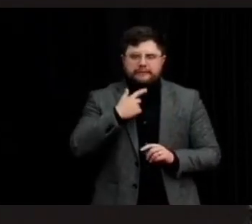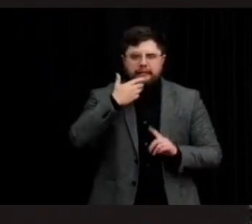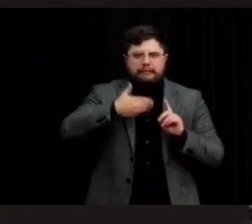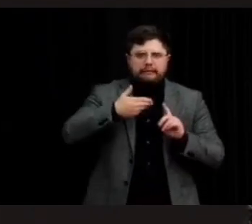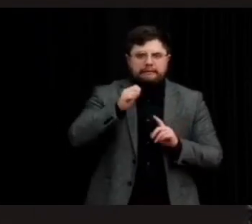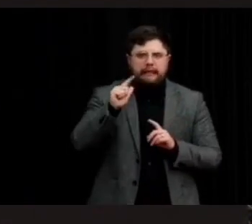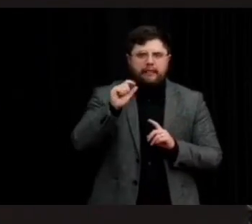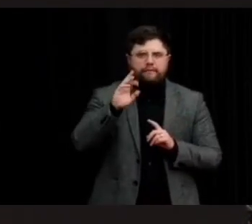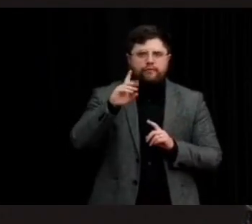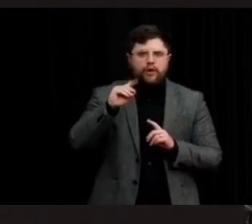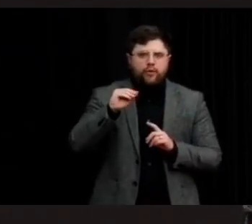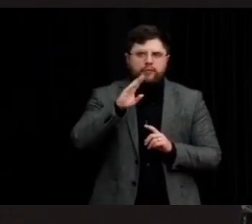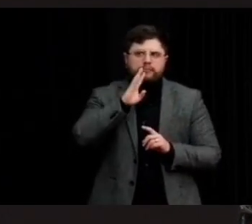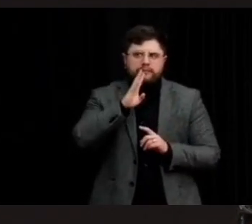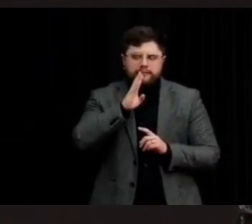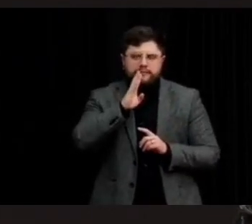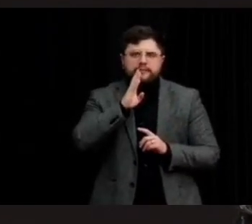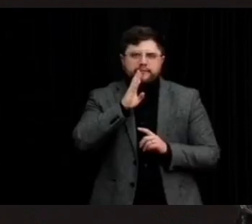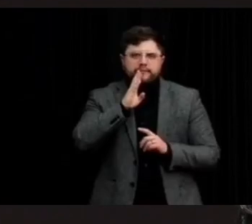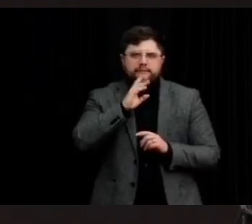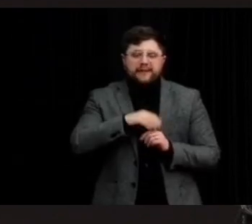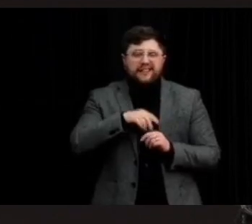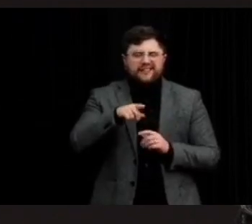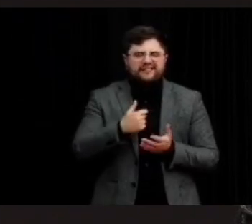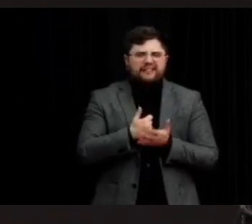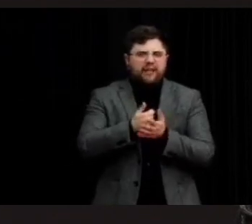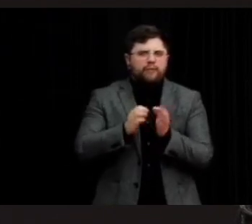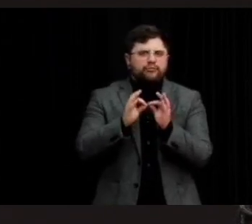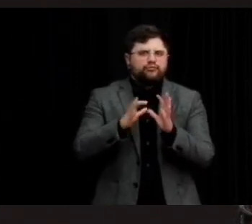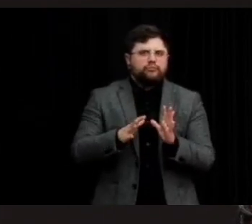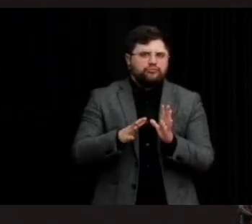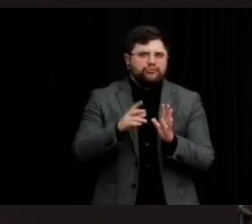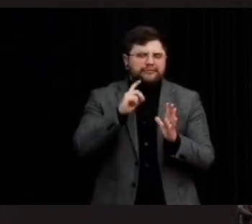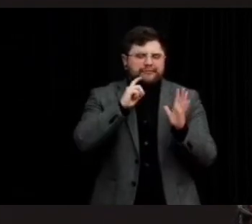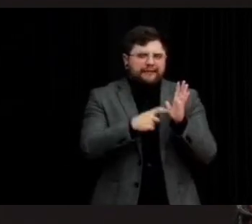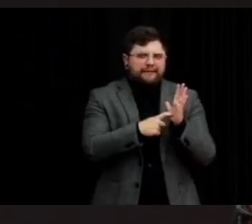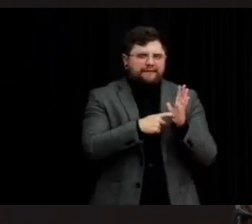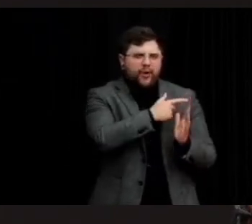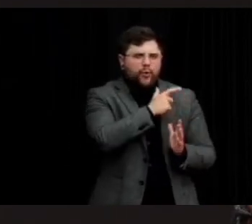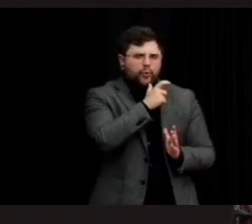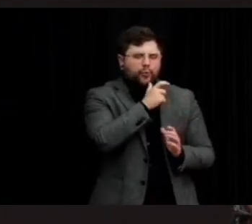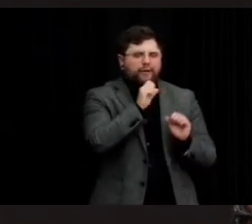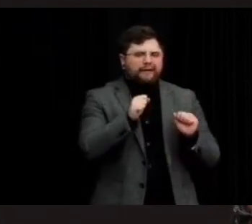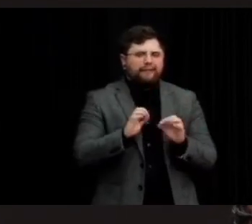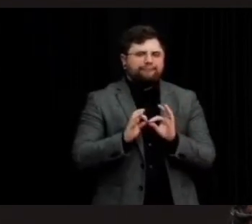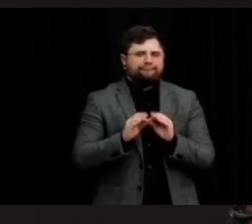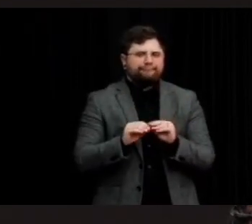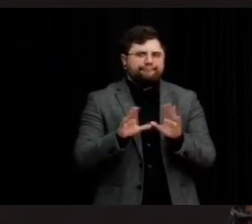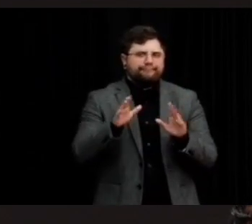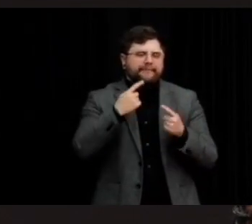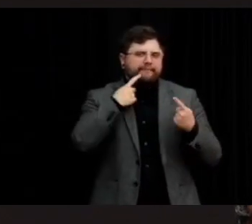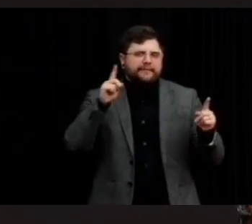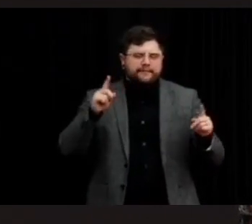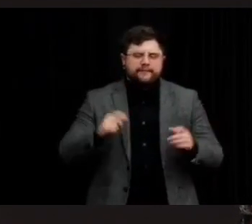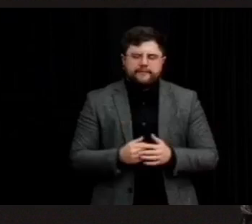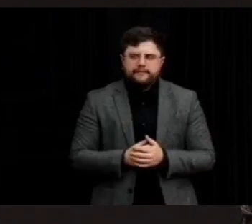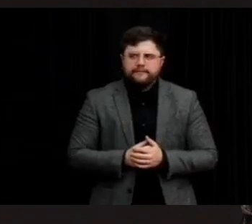Alfredo speaking." This is mainly to help the interpreters communicate their message more effectively.